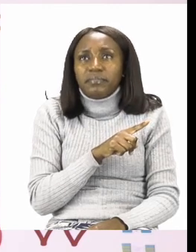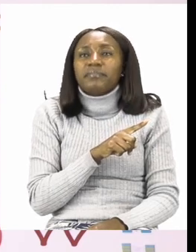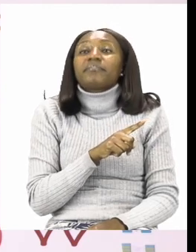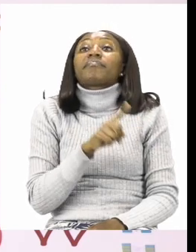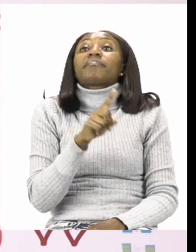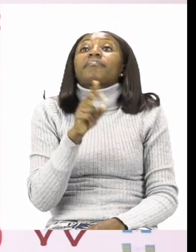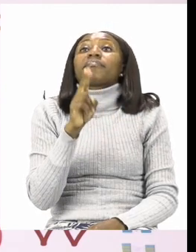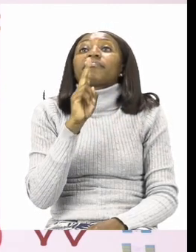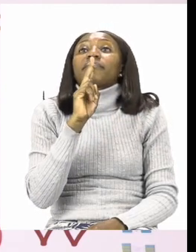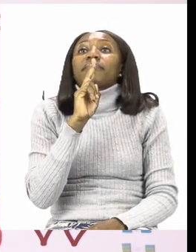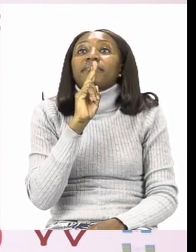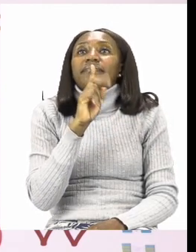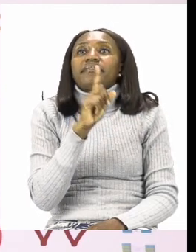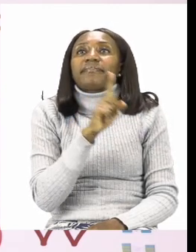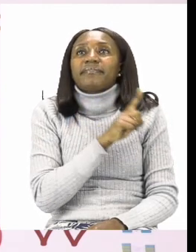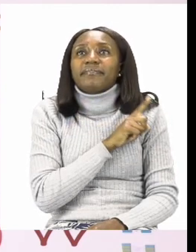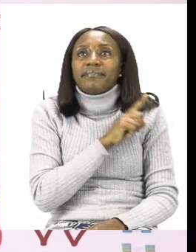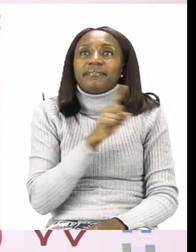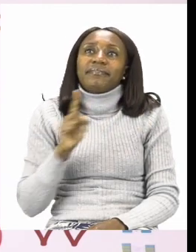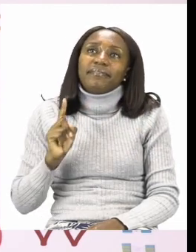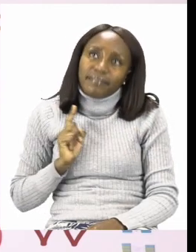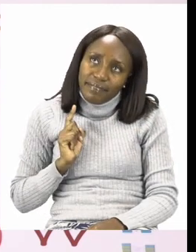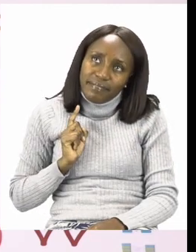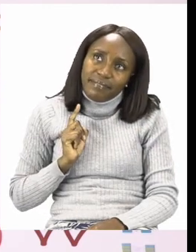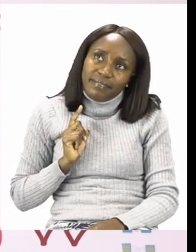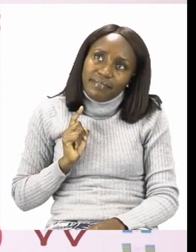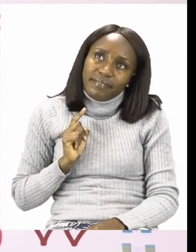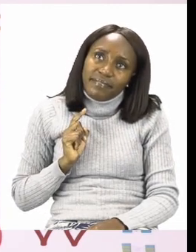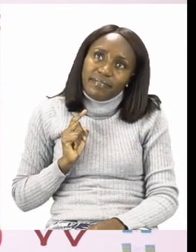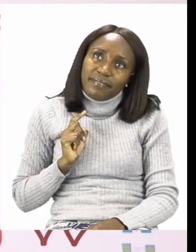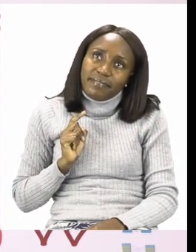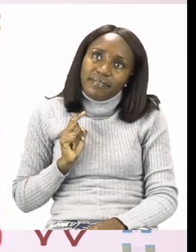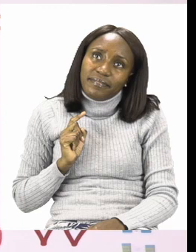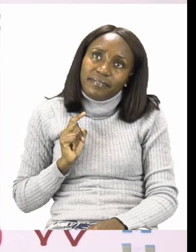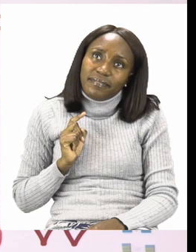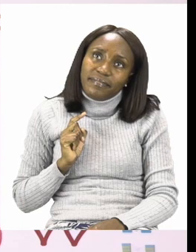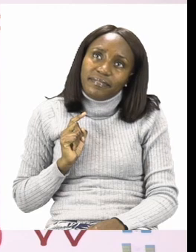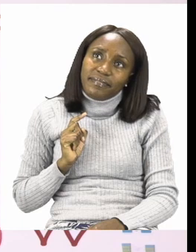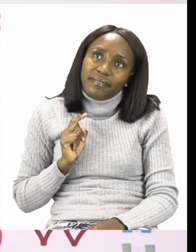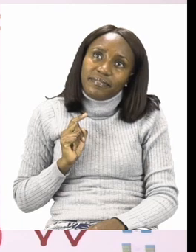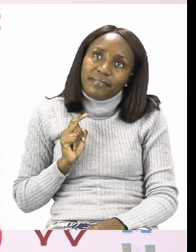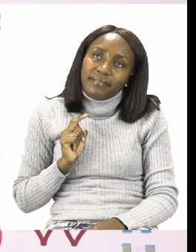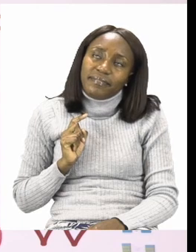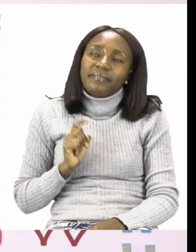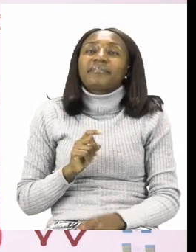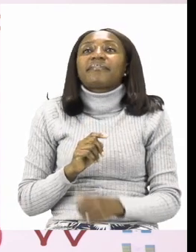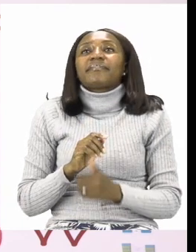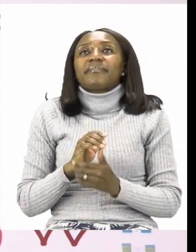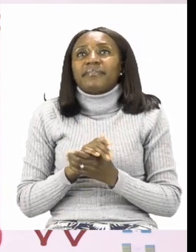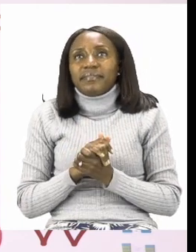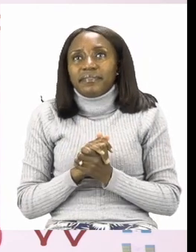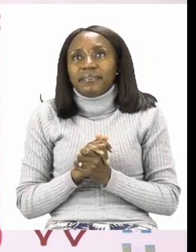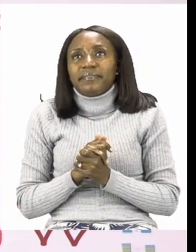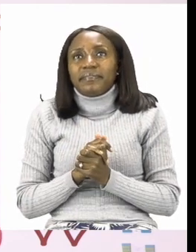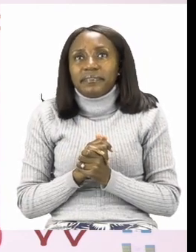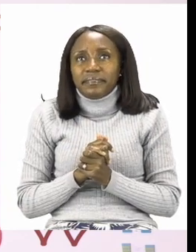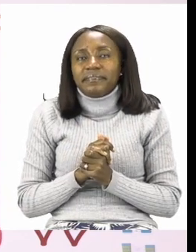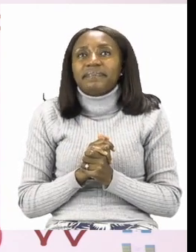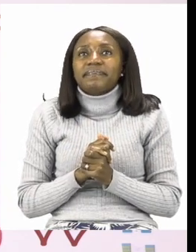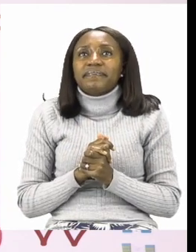2. So 13 minus 2 equals to